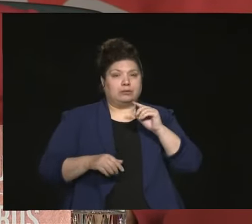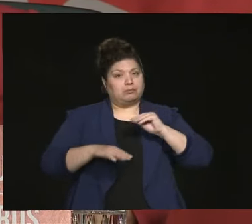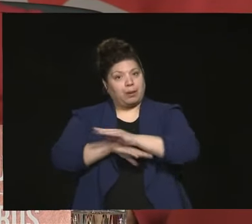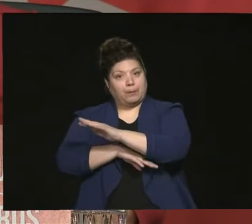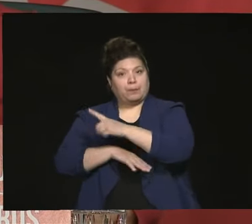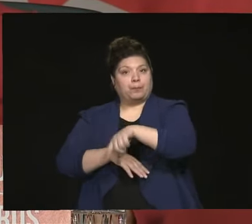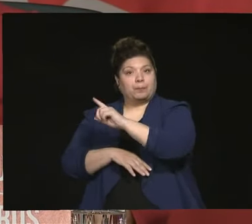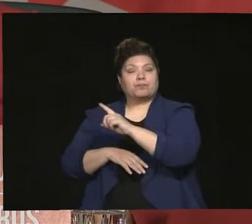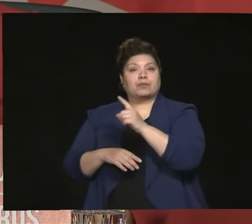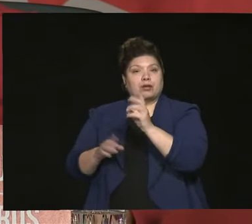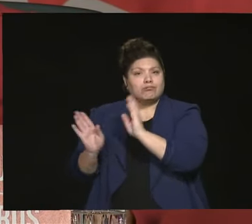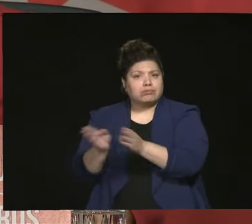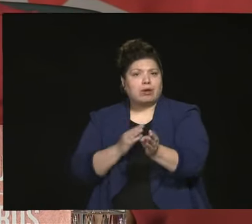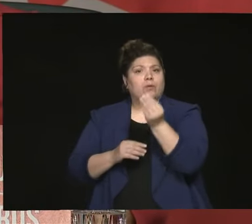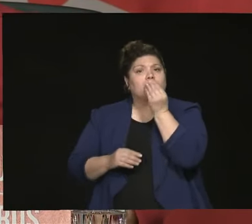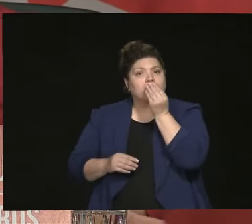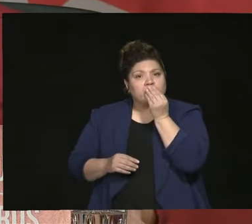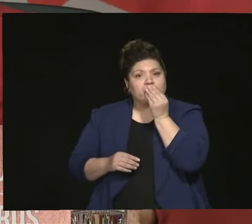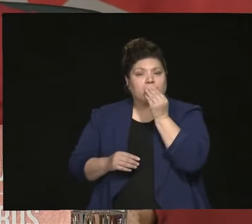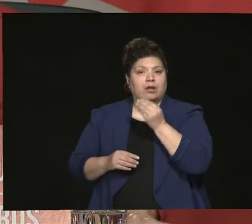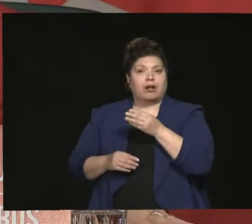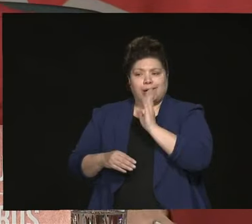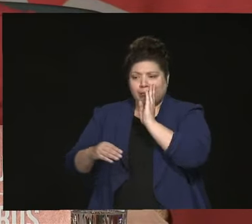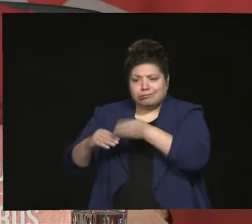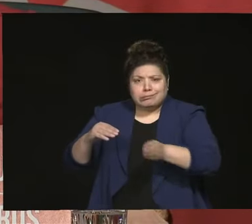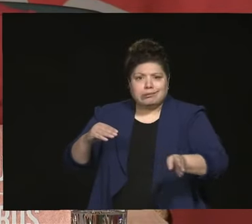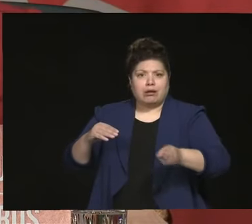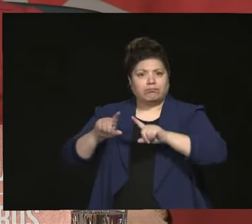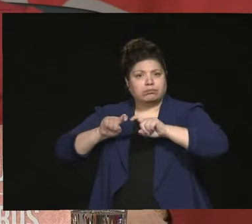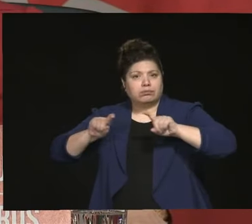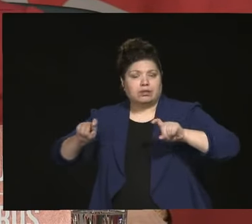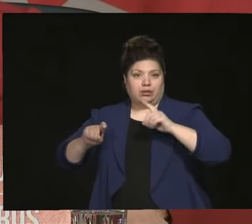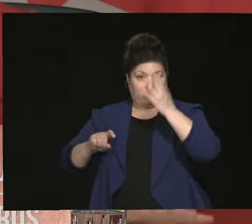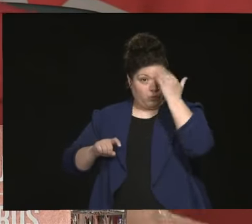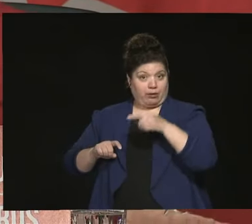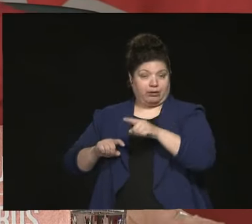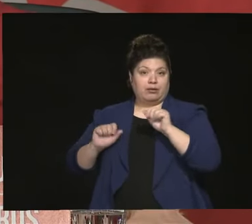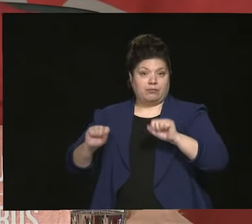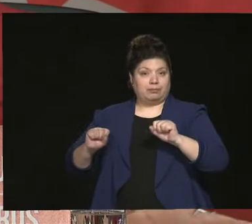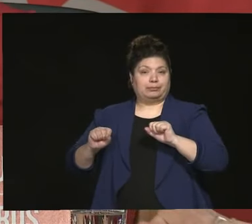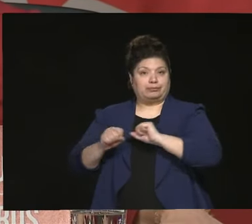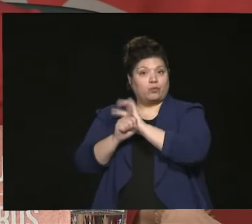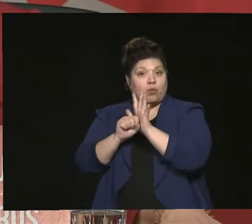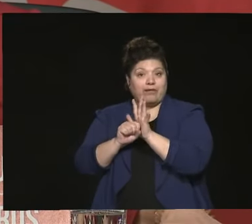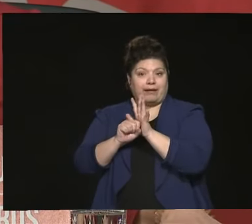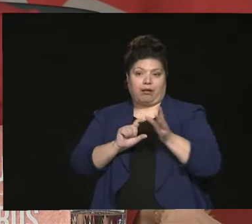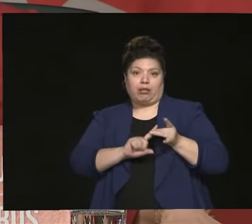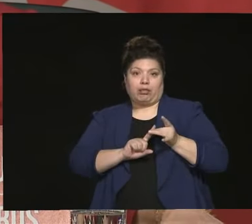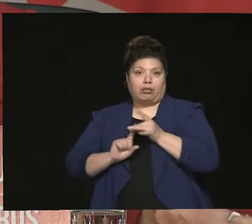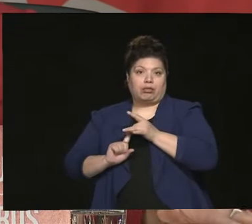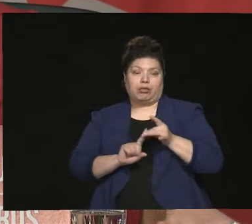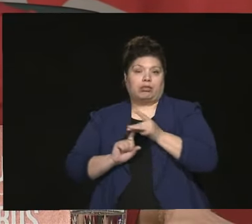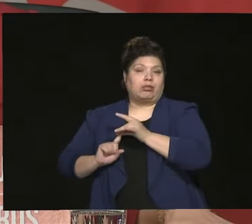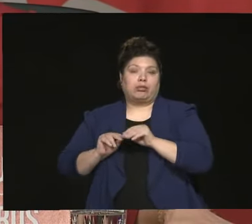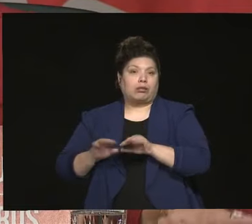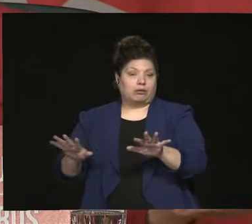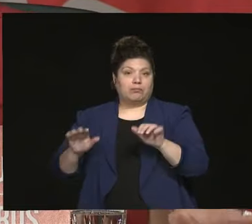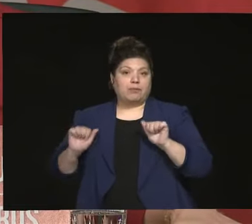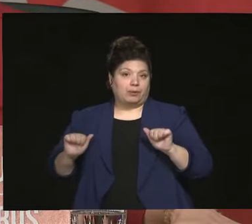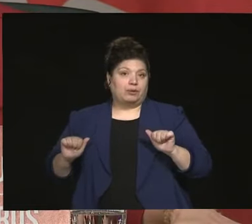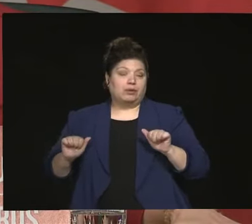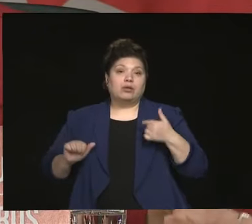of the dangers of contagion there. And we're working closely with the industry to find